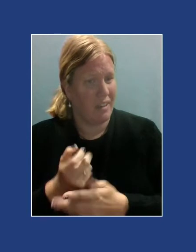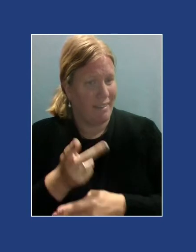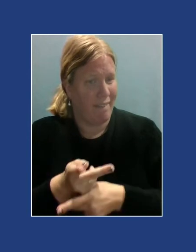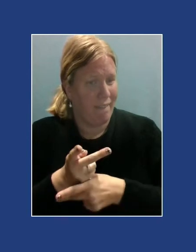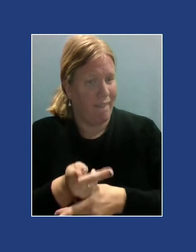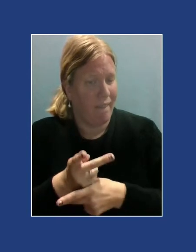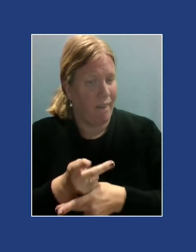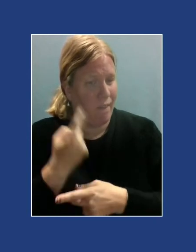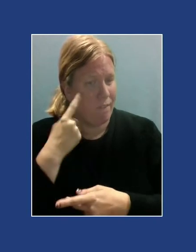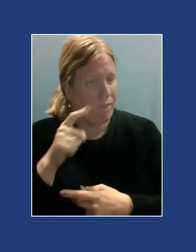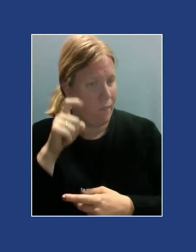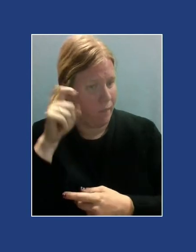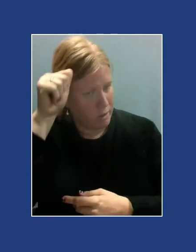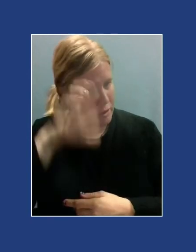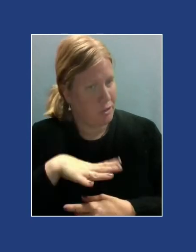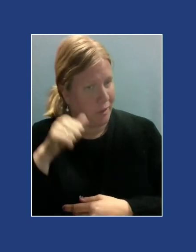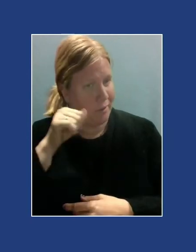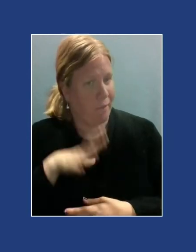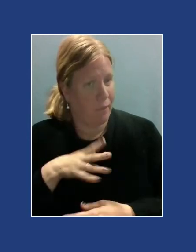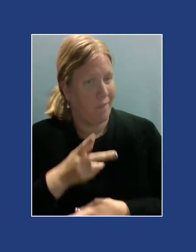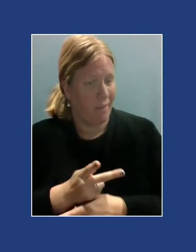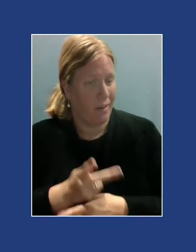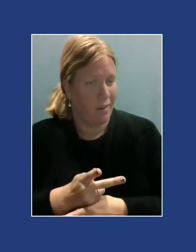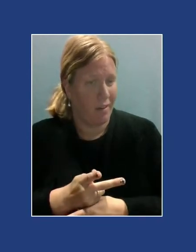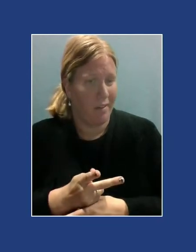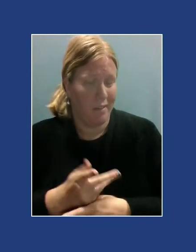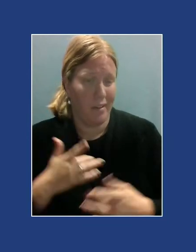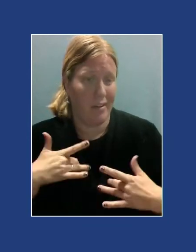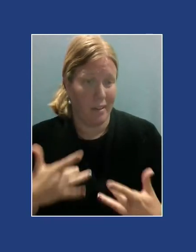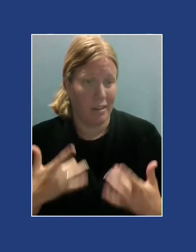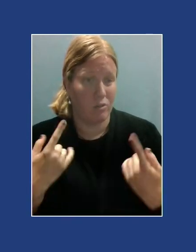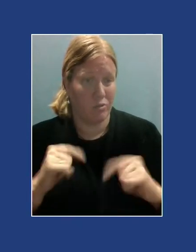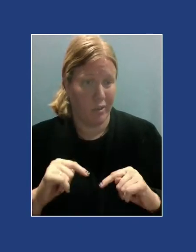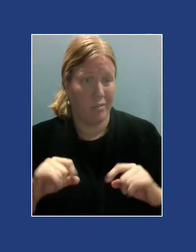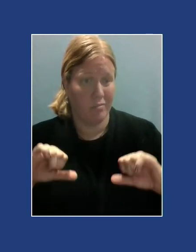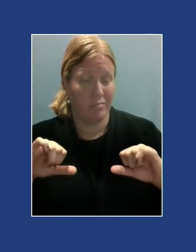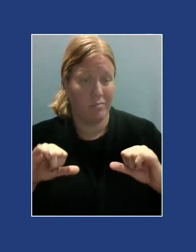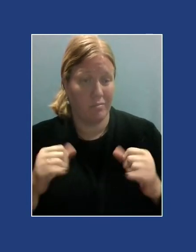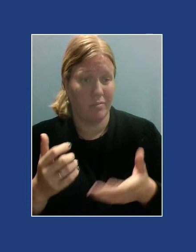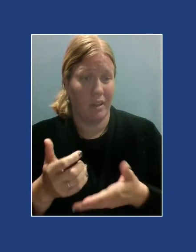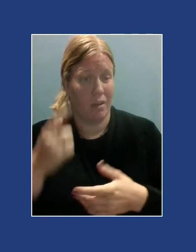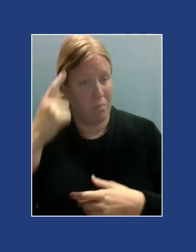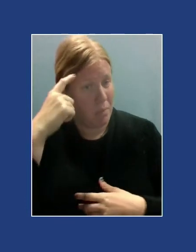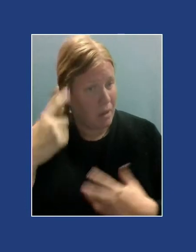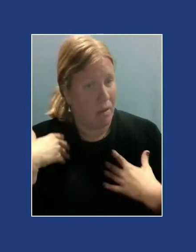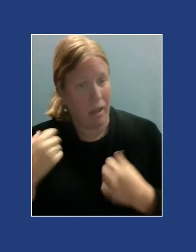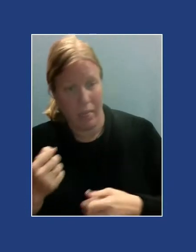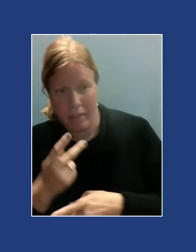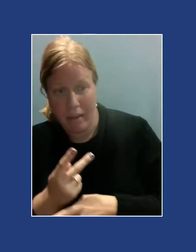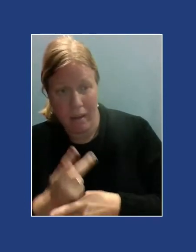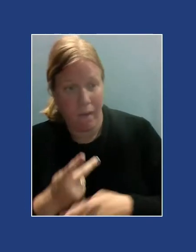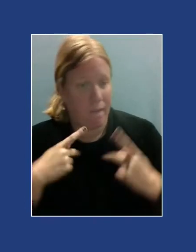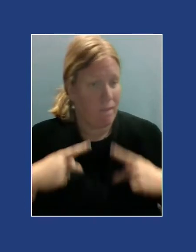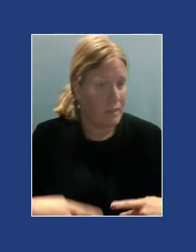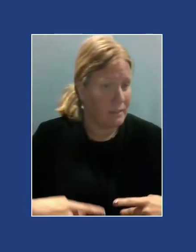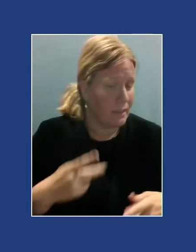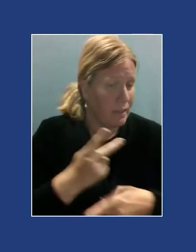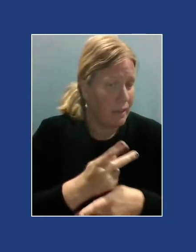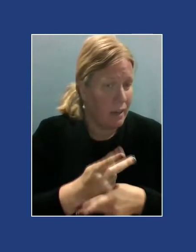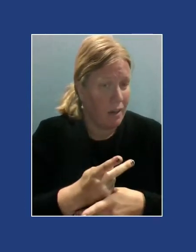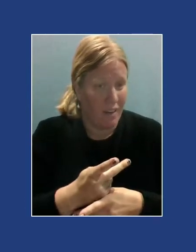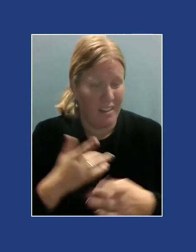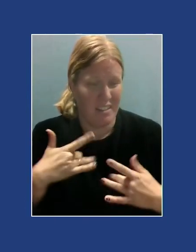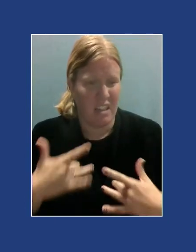diverse communities have a long history of rejection when attempting to pursue physical and mental health care, both